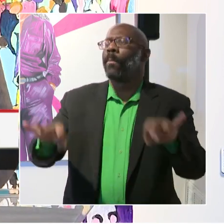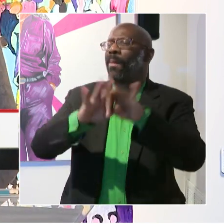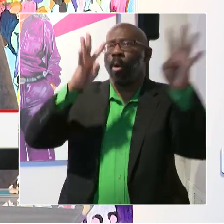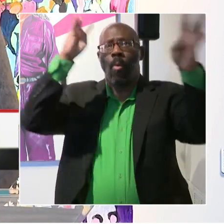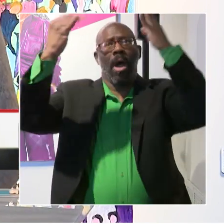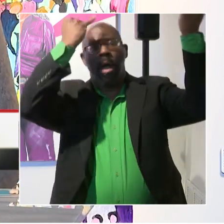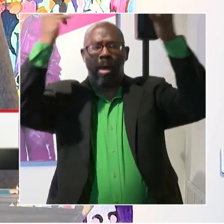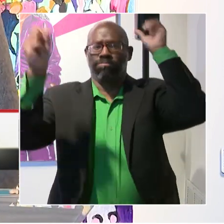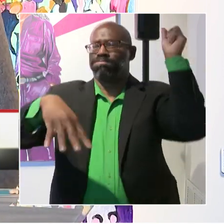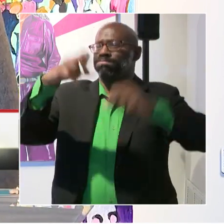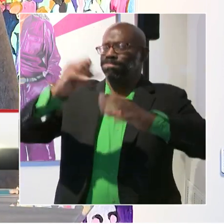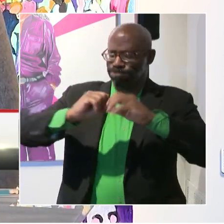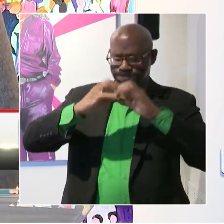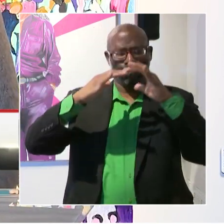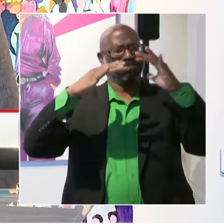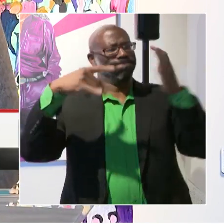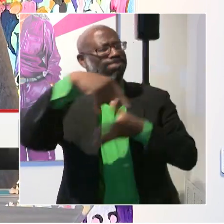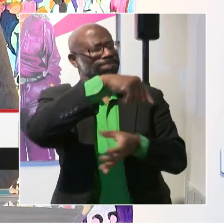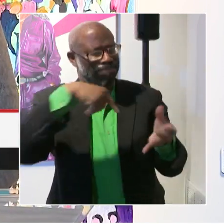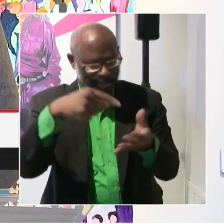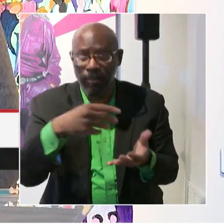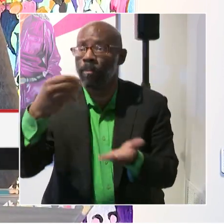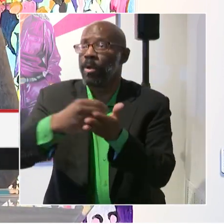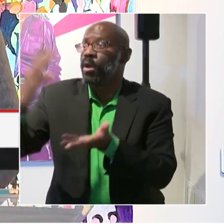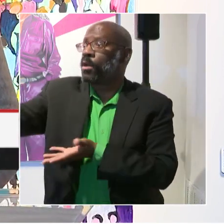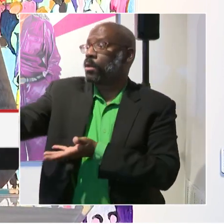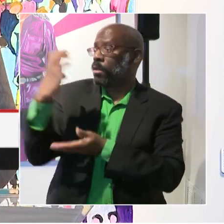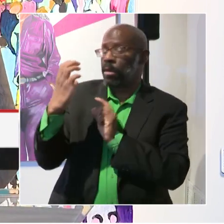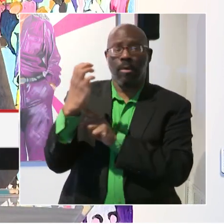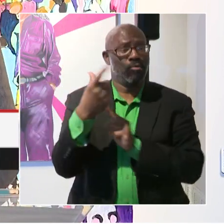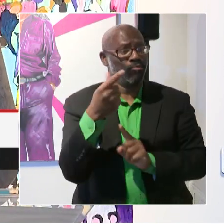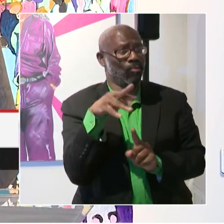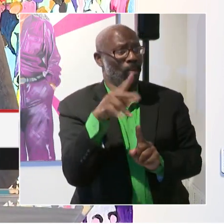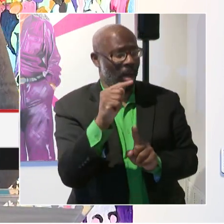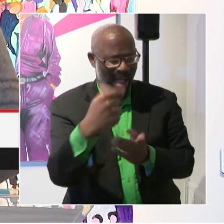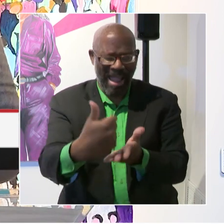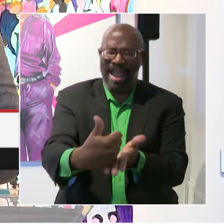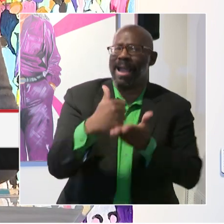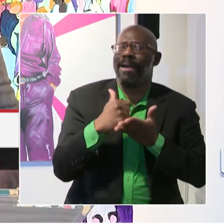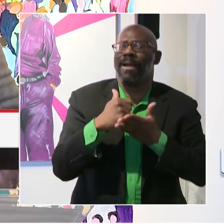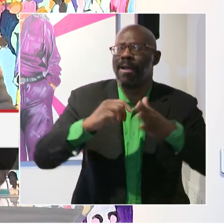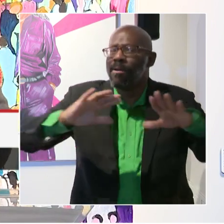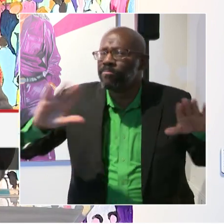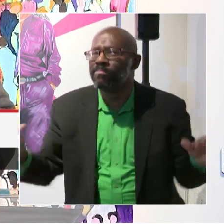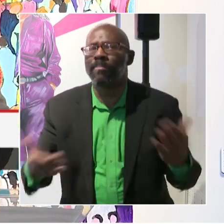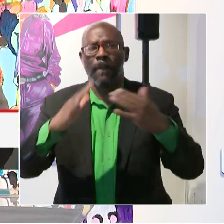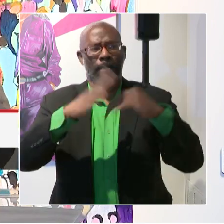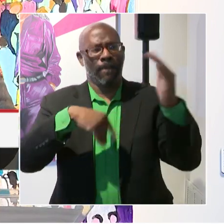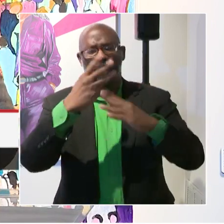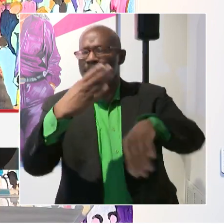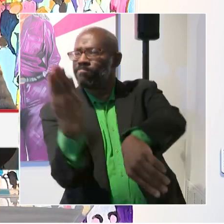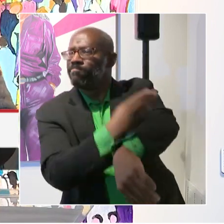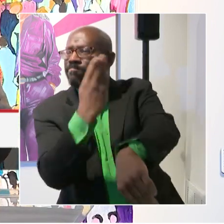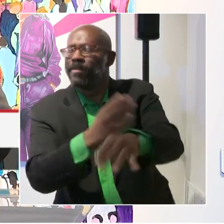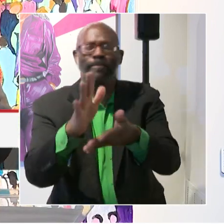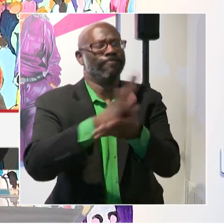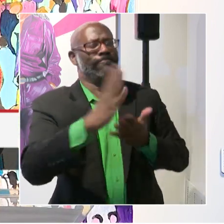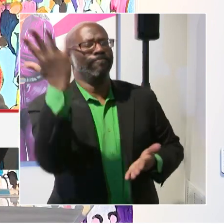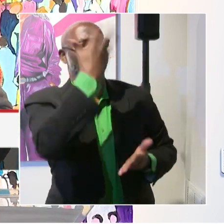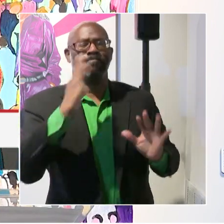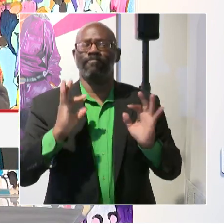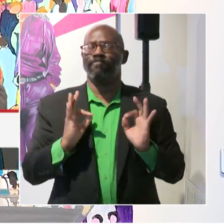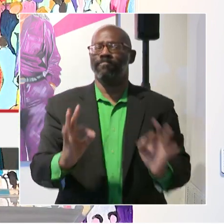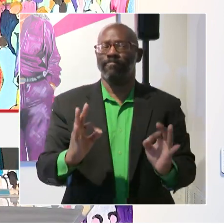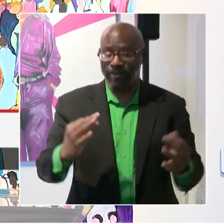building, it has allowed us to serve our community in once unbelievable ways. This year alone, the Great Streets Grant has allowed us to